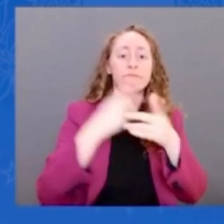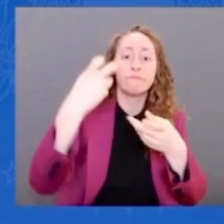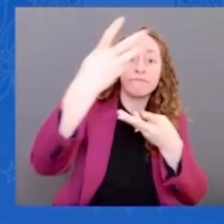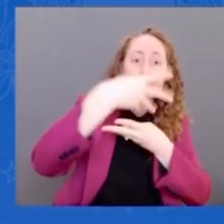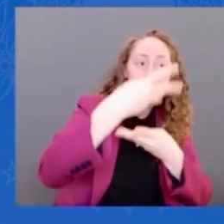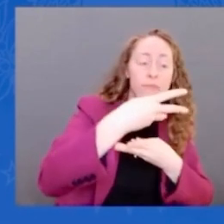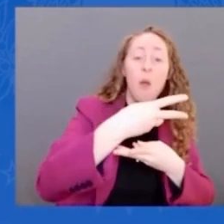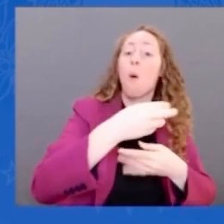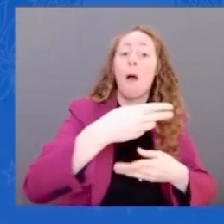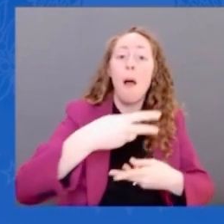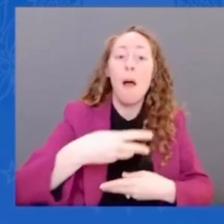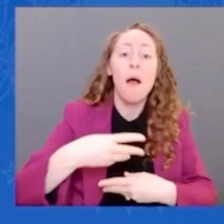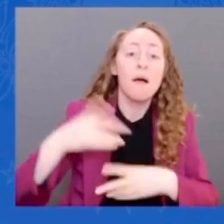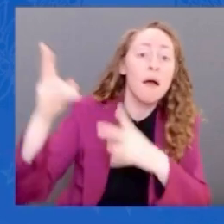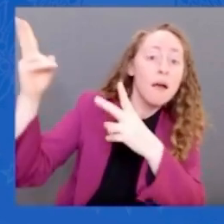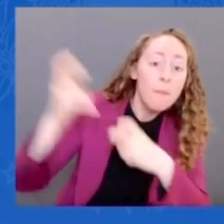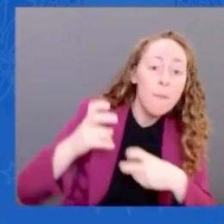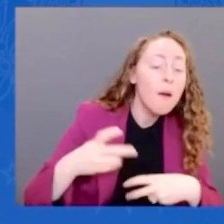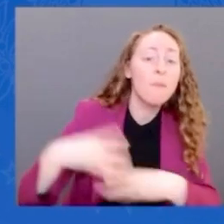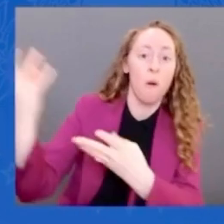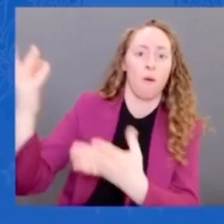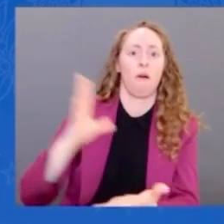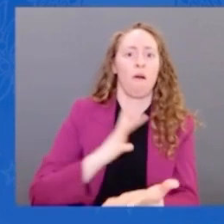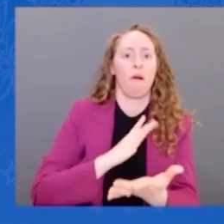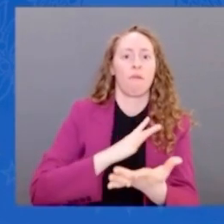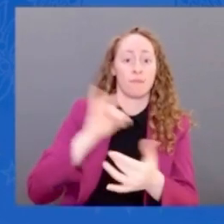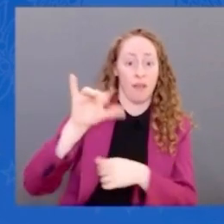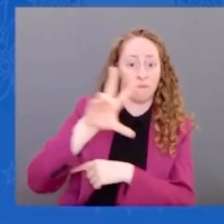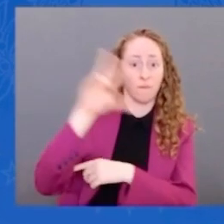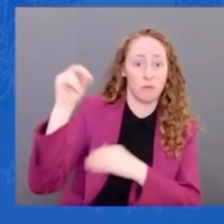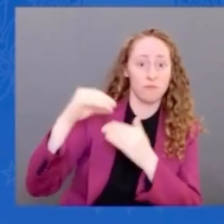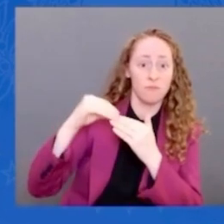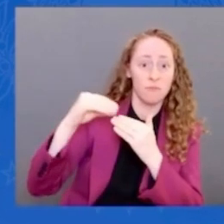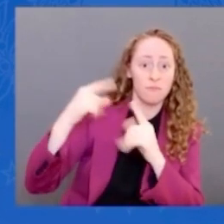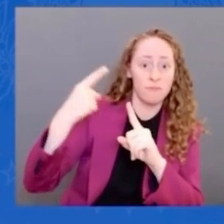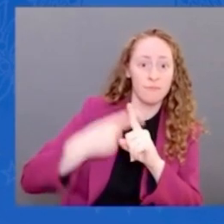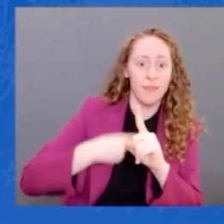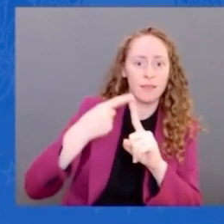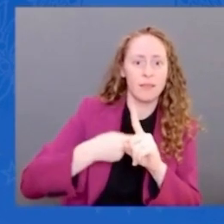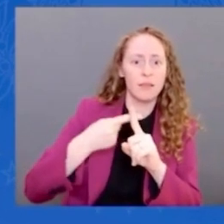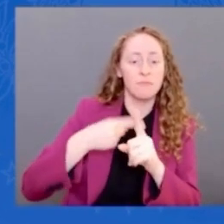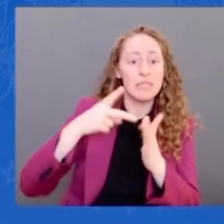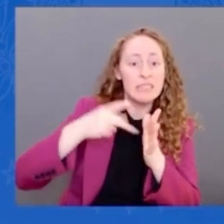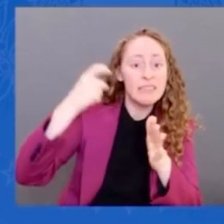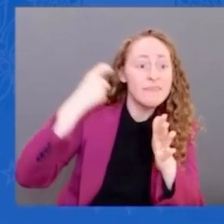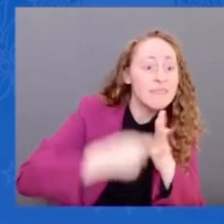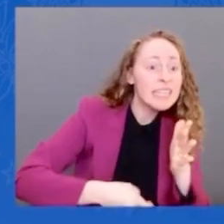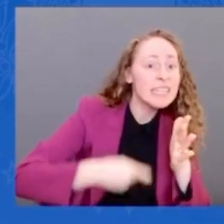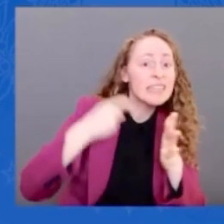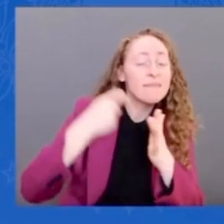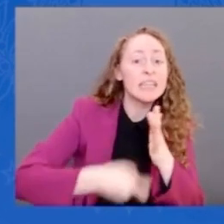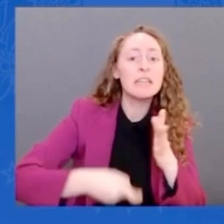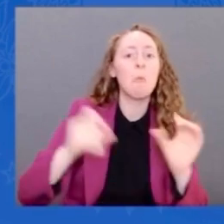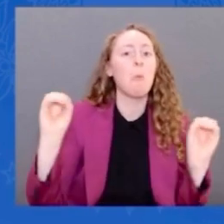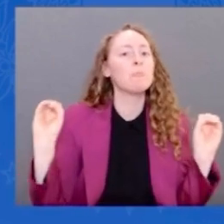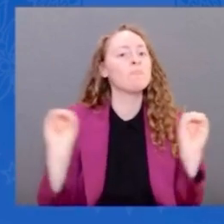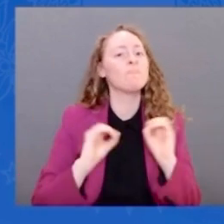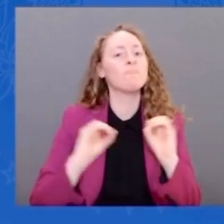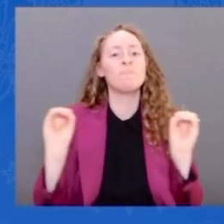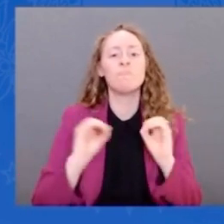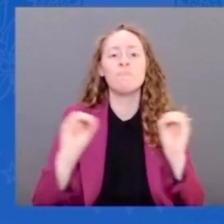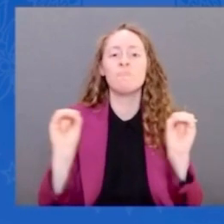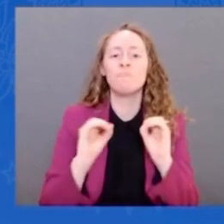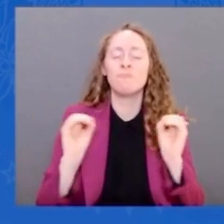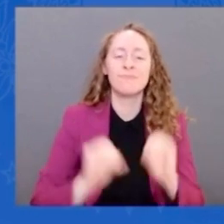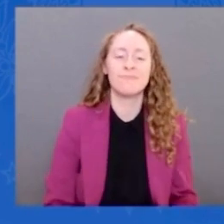change people's lives. You know, in rural, from rural Appalachia to Brooklyn to the Black Belt, families who have struggled to